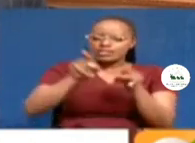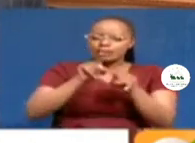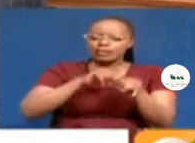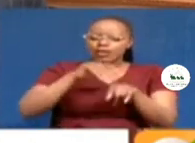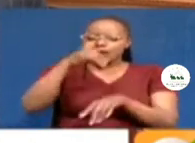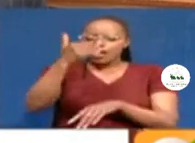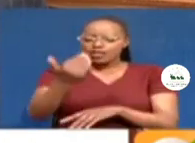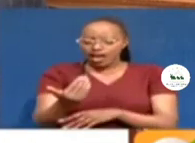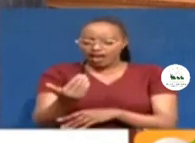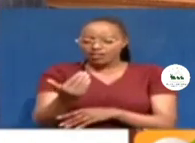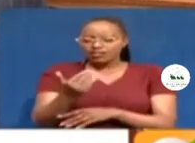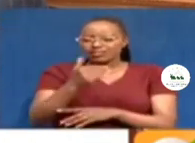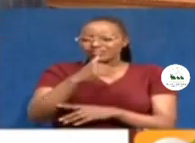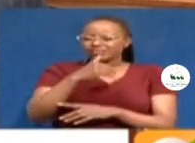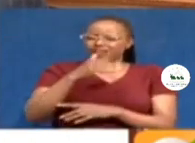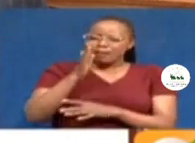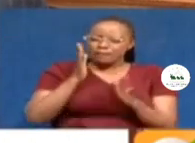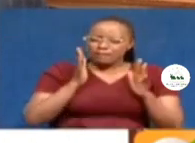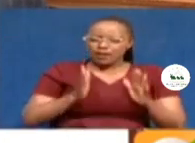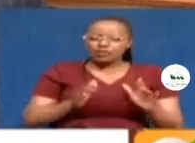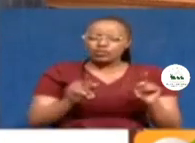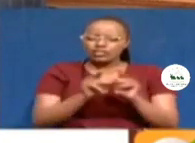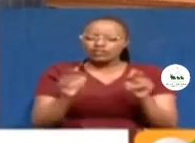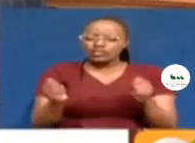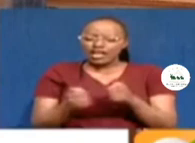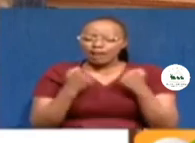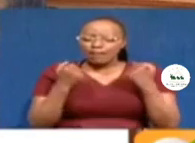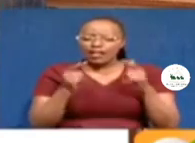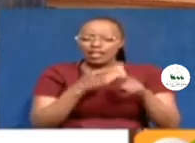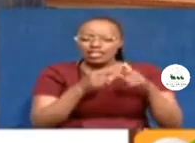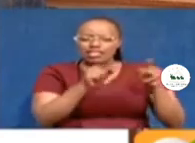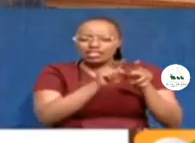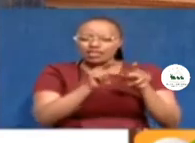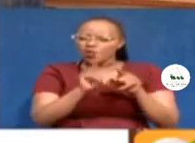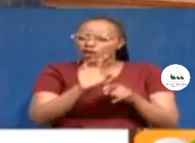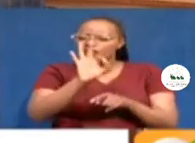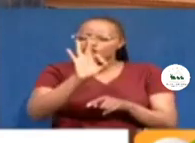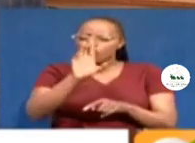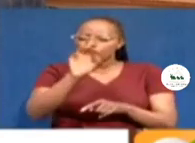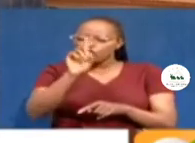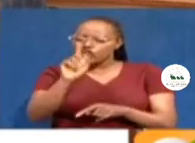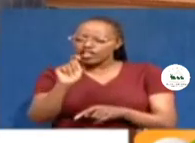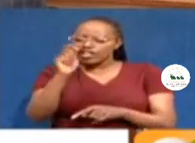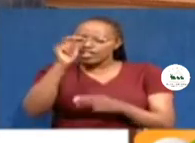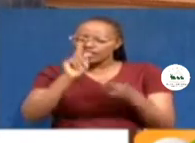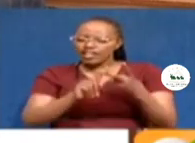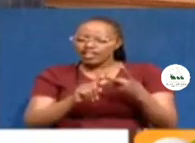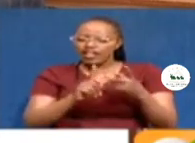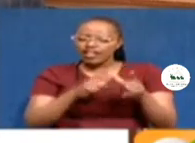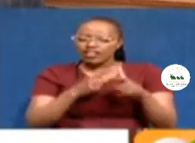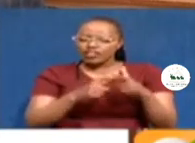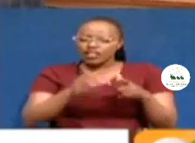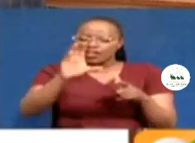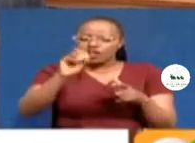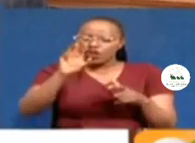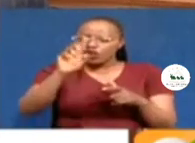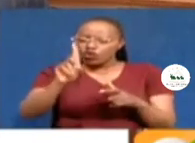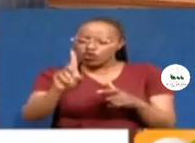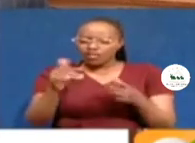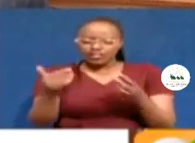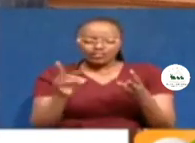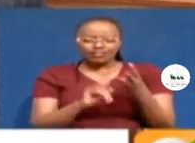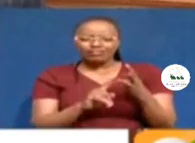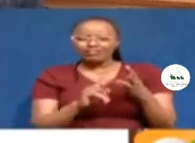young graduate, it was Ford. It was Ford Kenya. It was COD. It